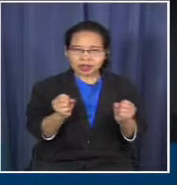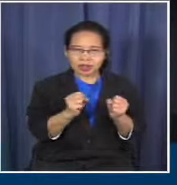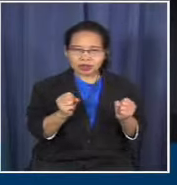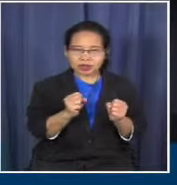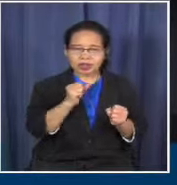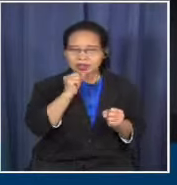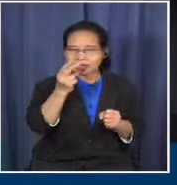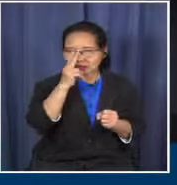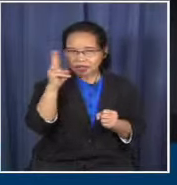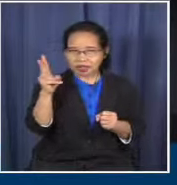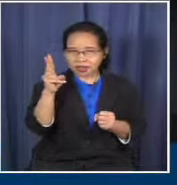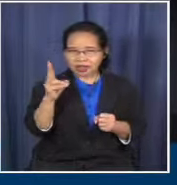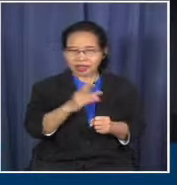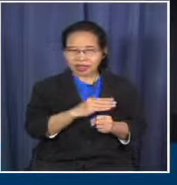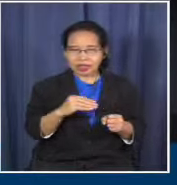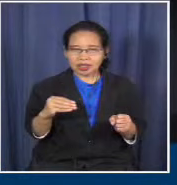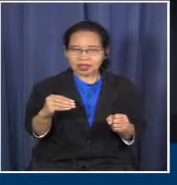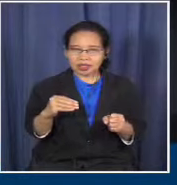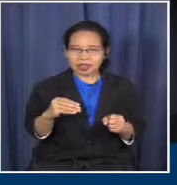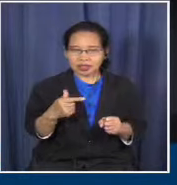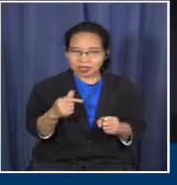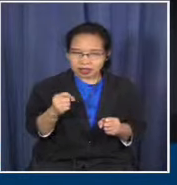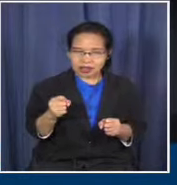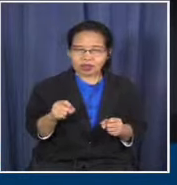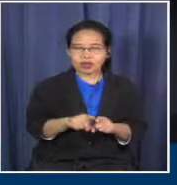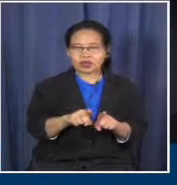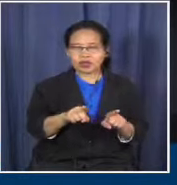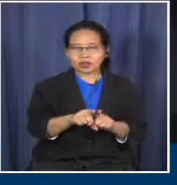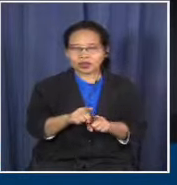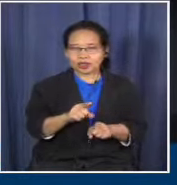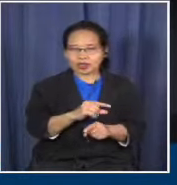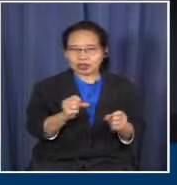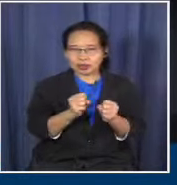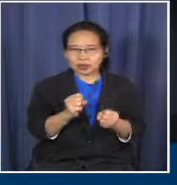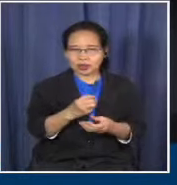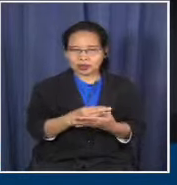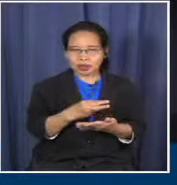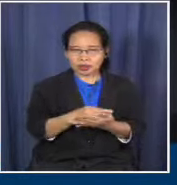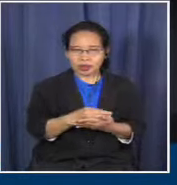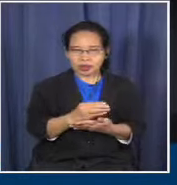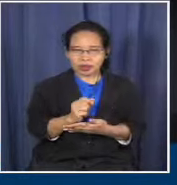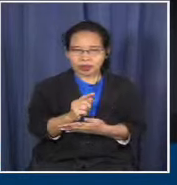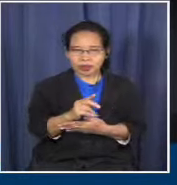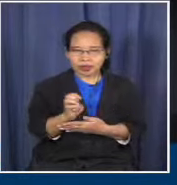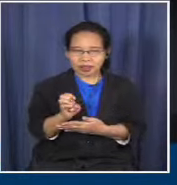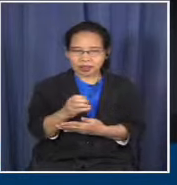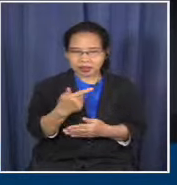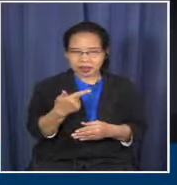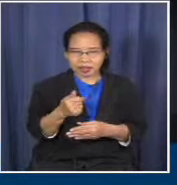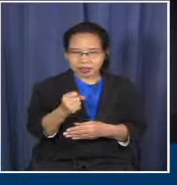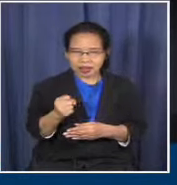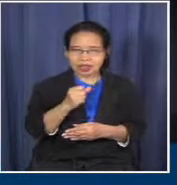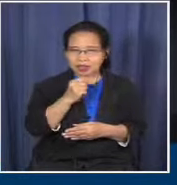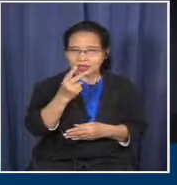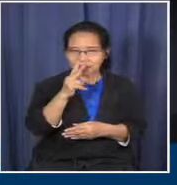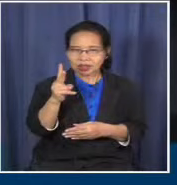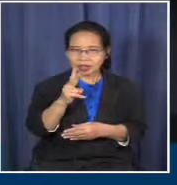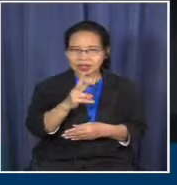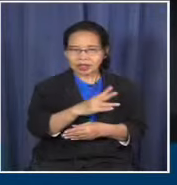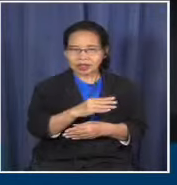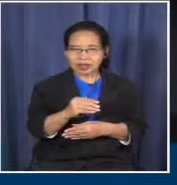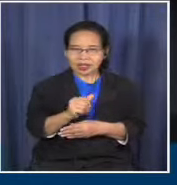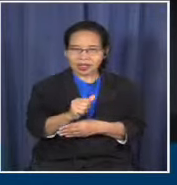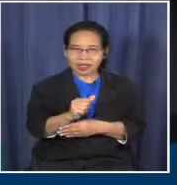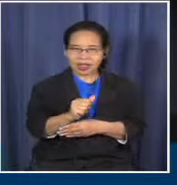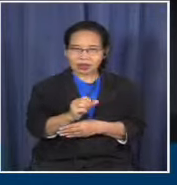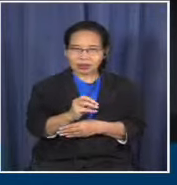helium, which is also invisible because it is a gas, and small amounts of methane is